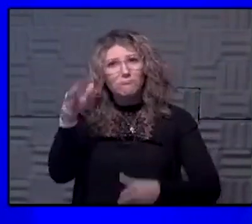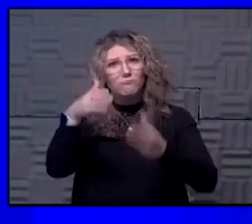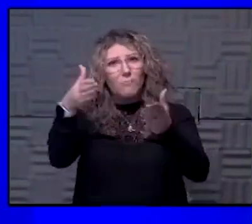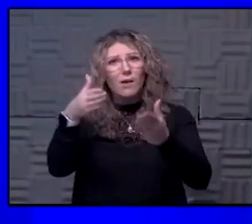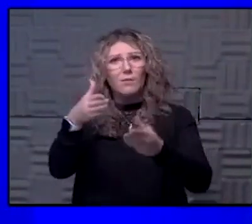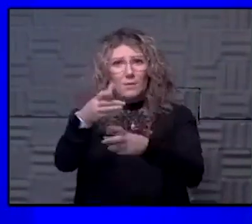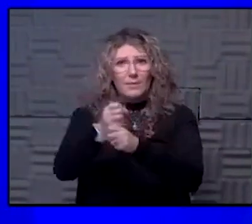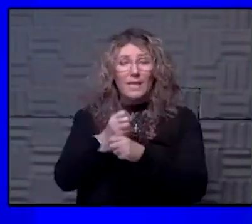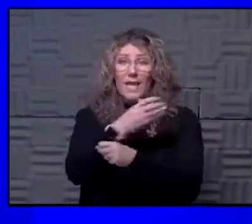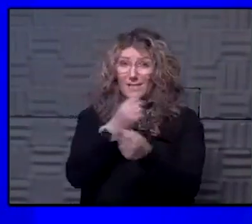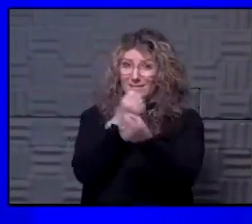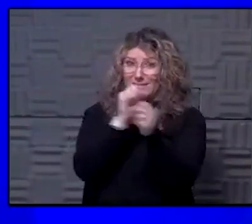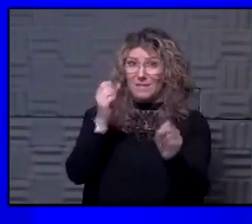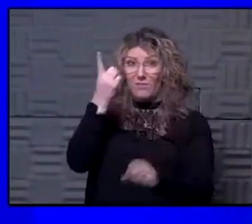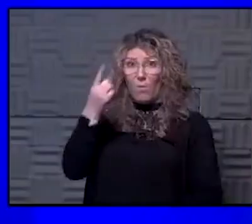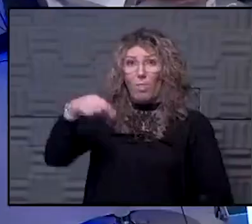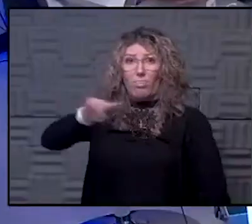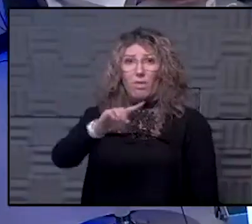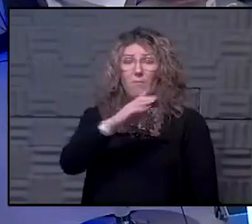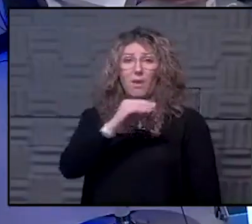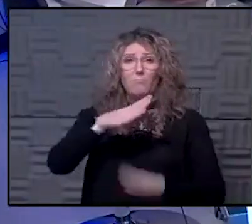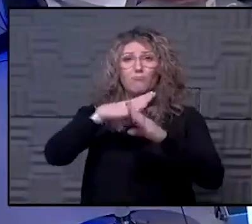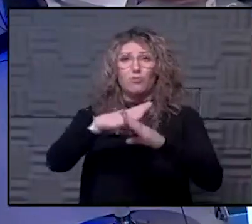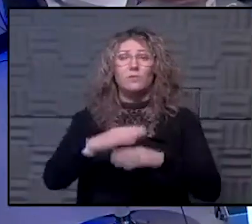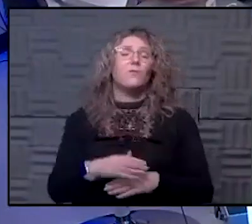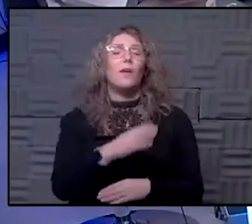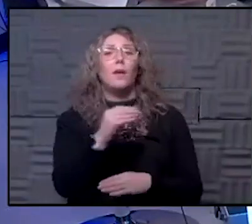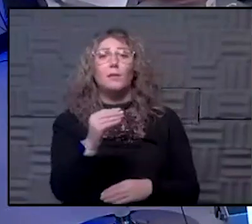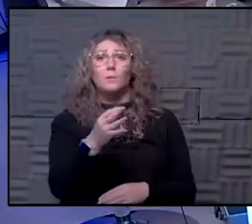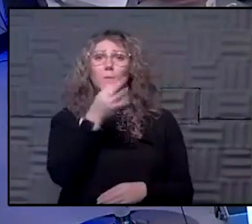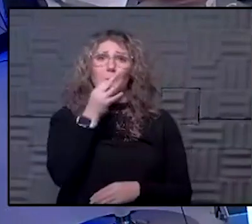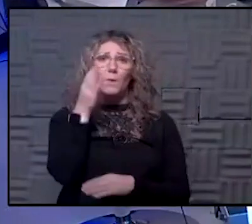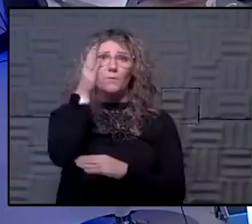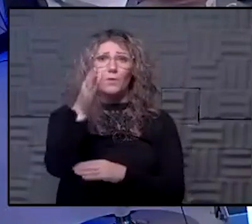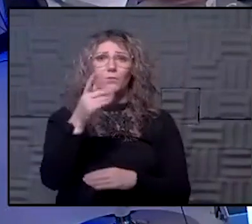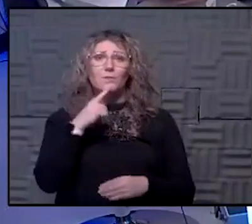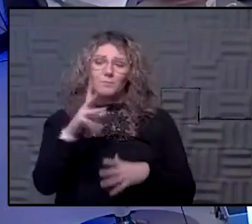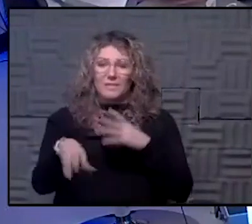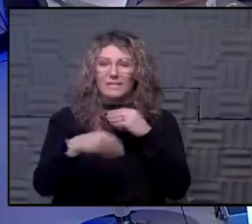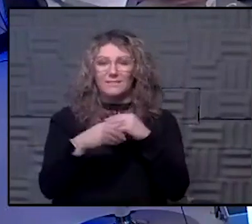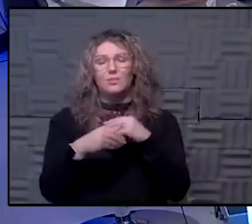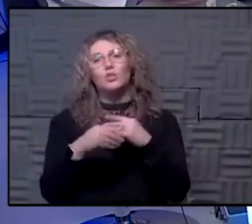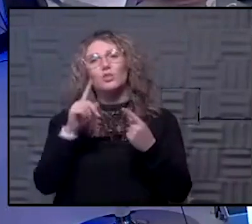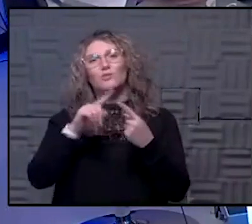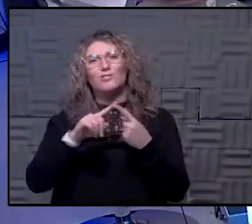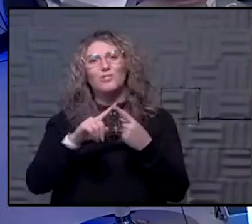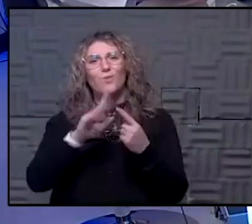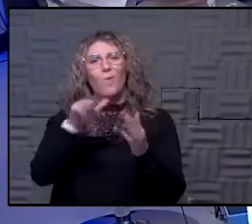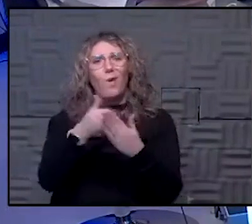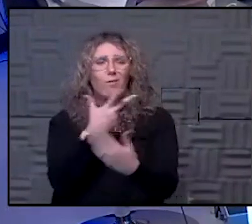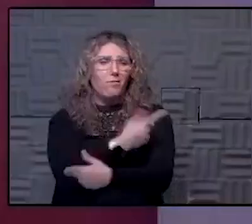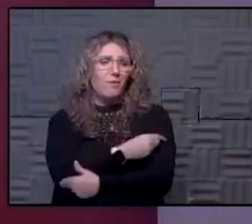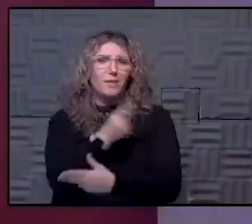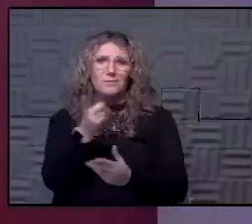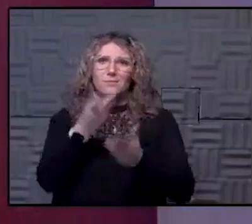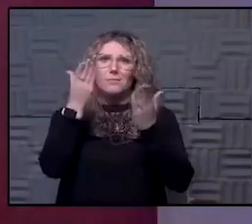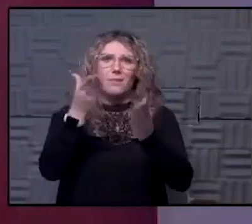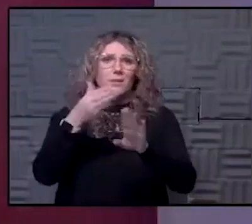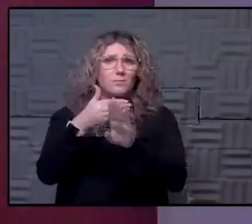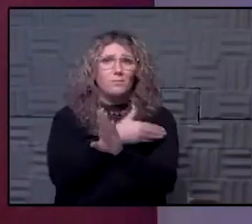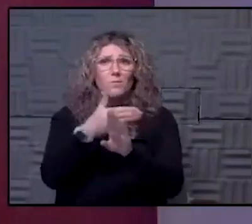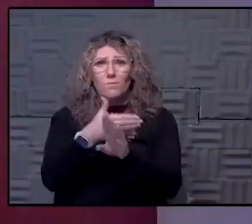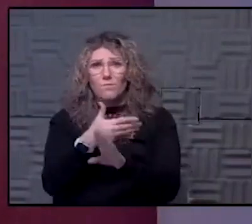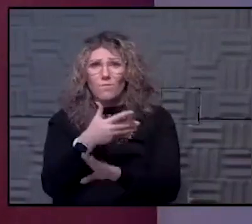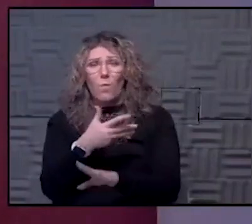get it, and Yeah, it's I think- safe for them, and it's going to be protective for them. In the near future, I think it'll just be an addition to the vaccines you guys Yeah. advised right before transplant, Yeah.